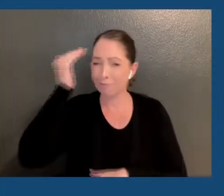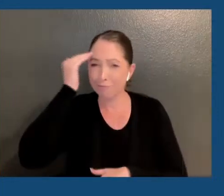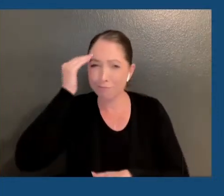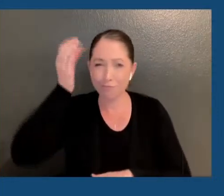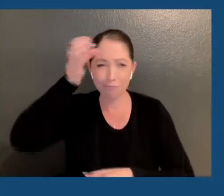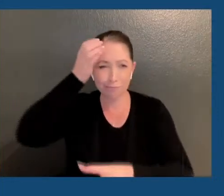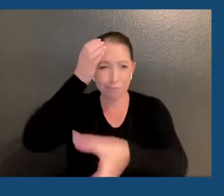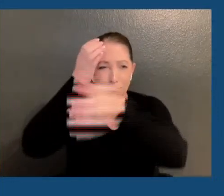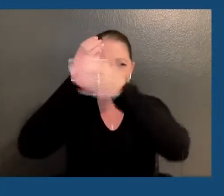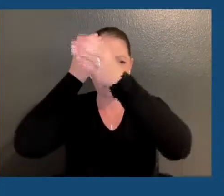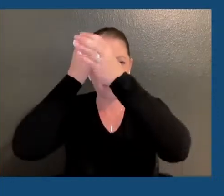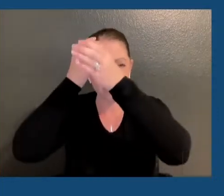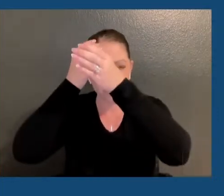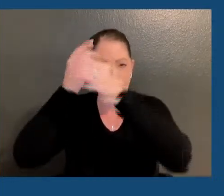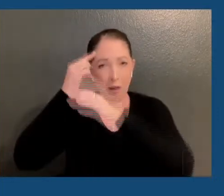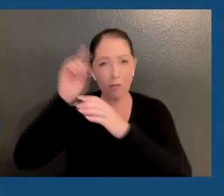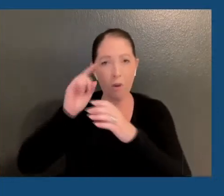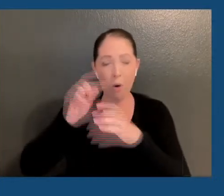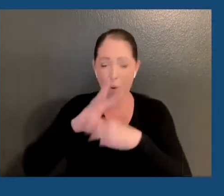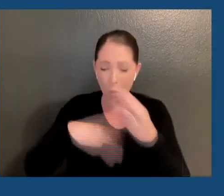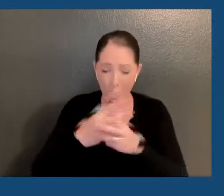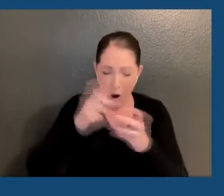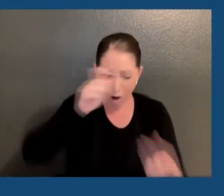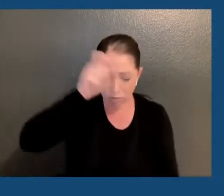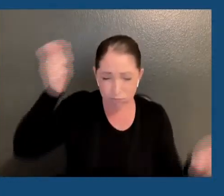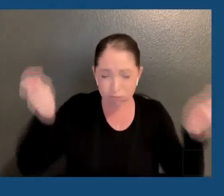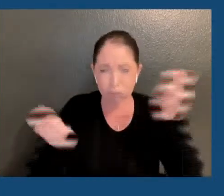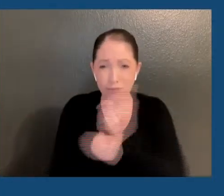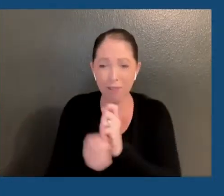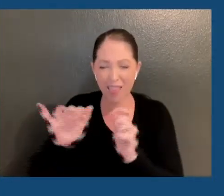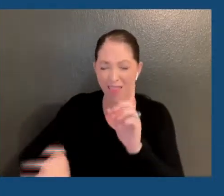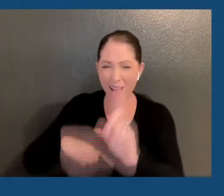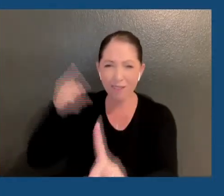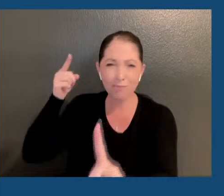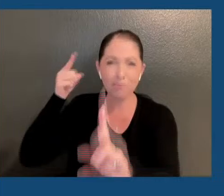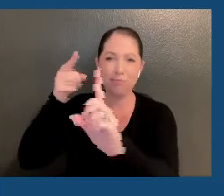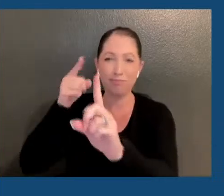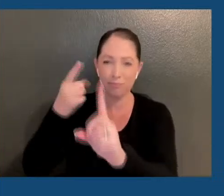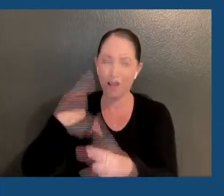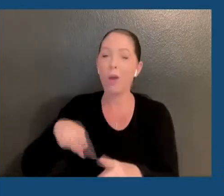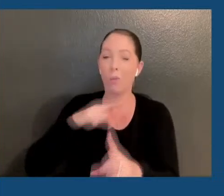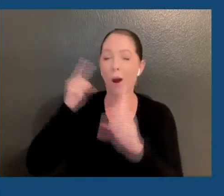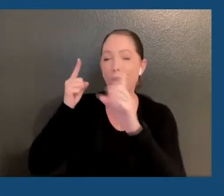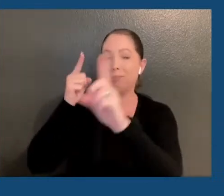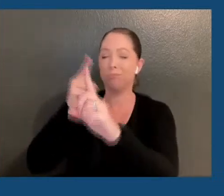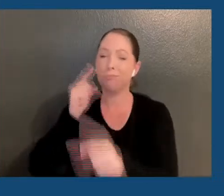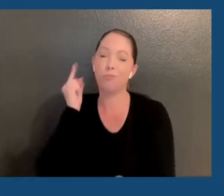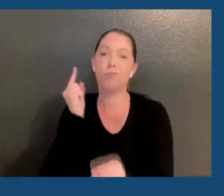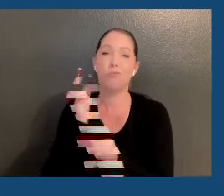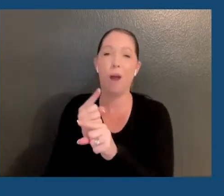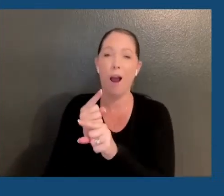expertise to transform the world. That's where we're heading, and I think we're headed in the right direction.